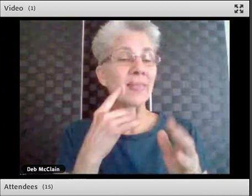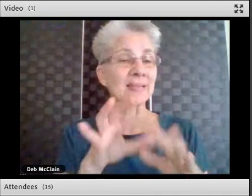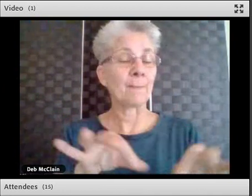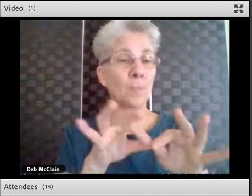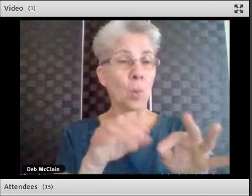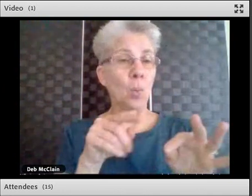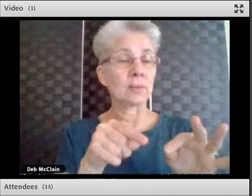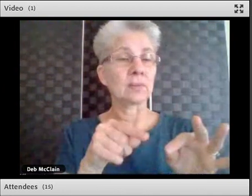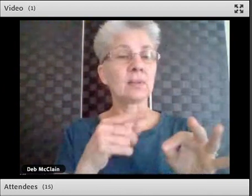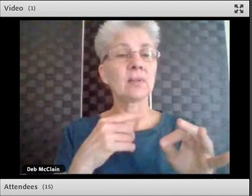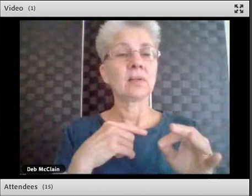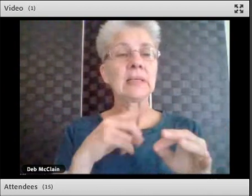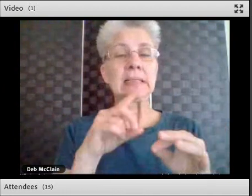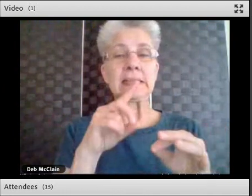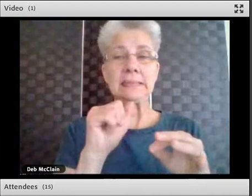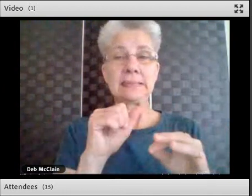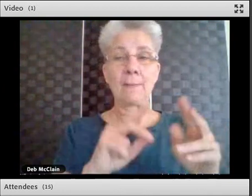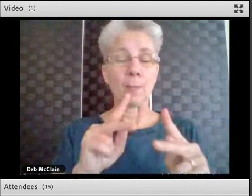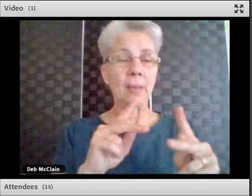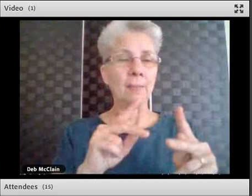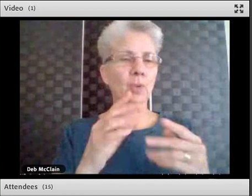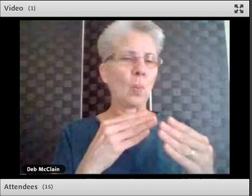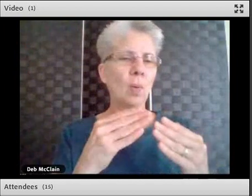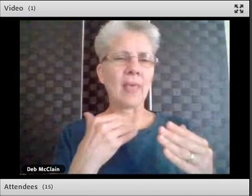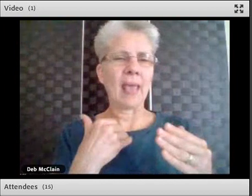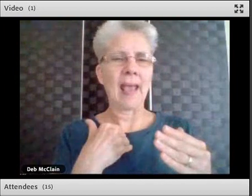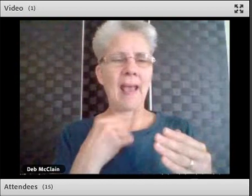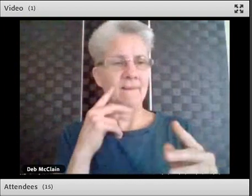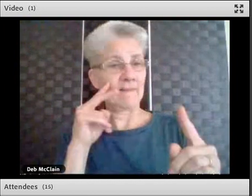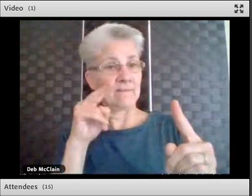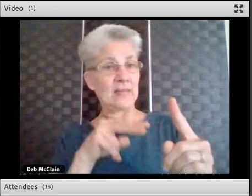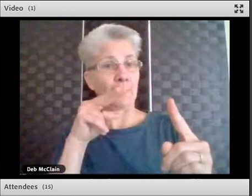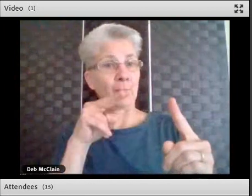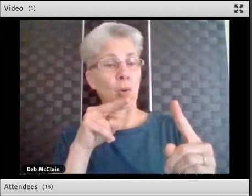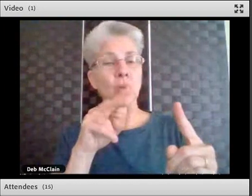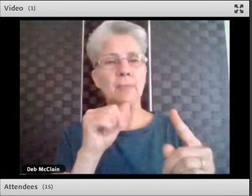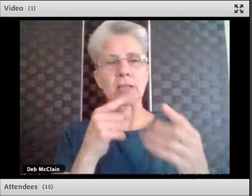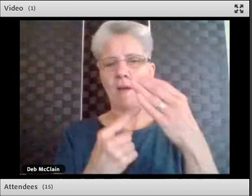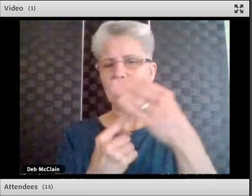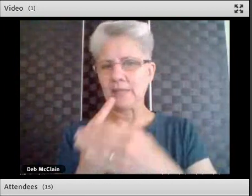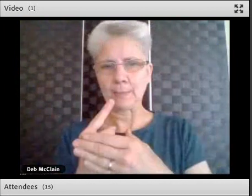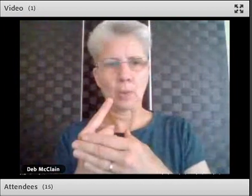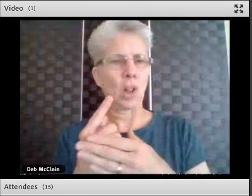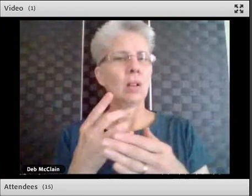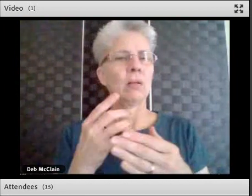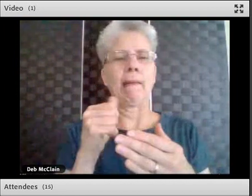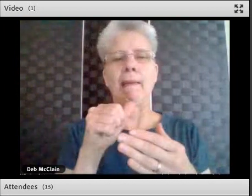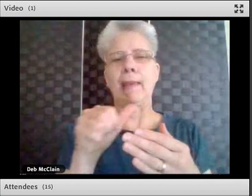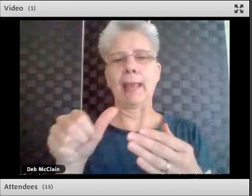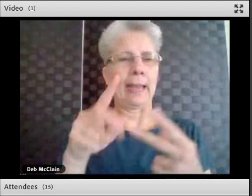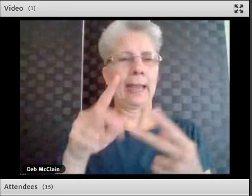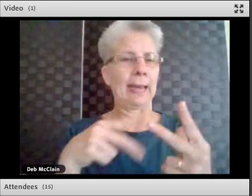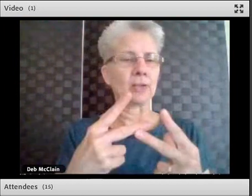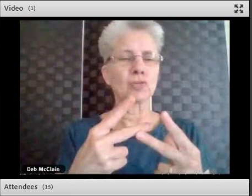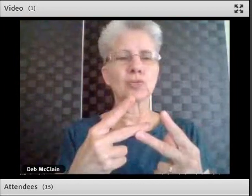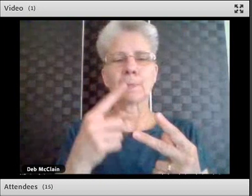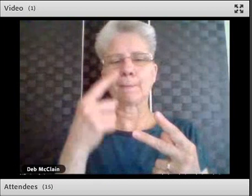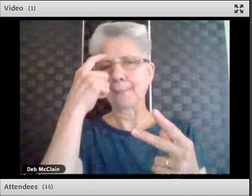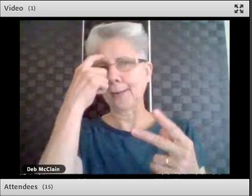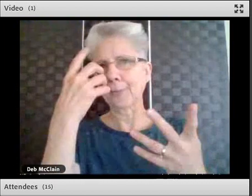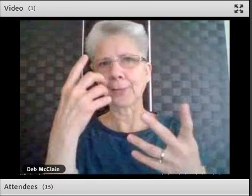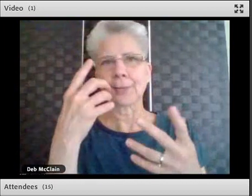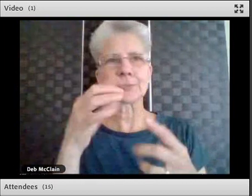that disabled people, whether they have visible disabilities, invisible disabilities of any nature,